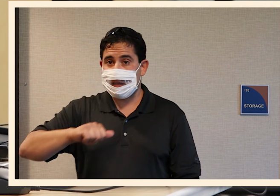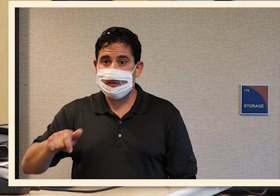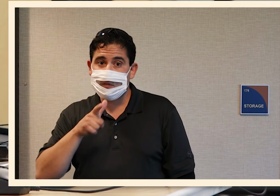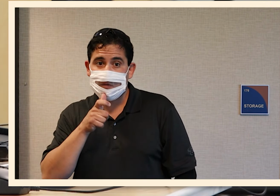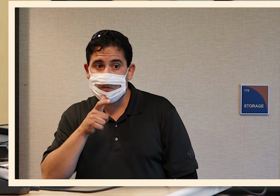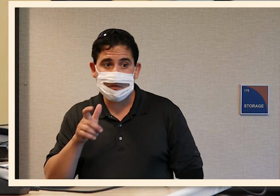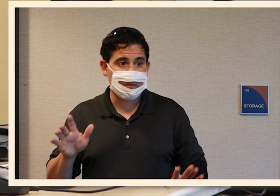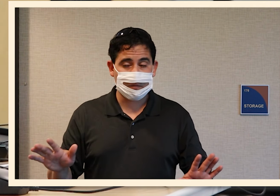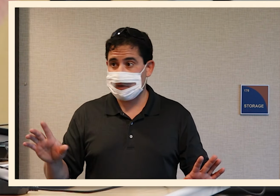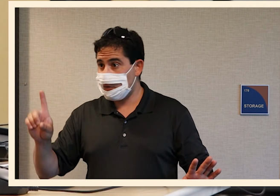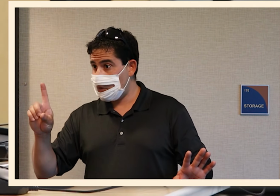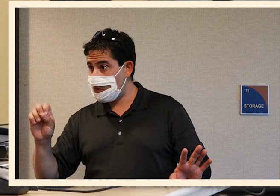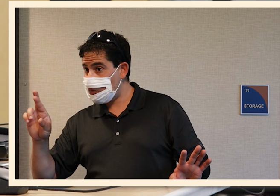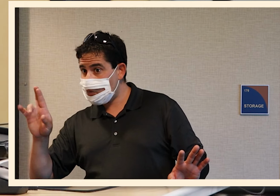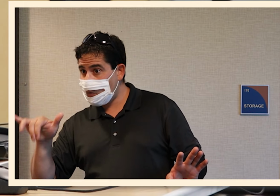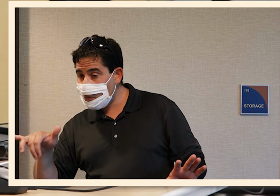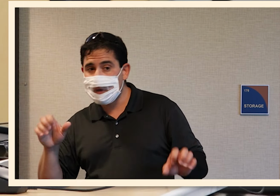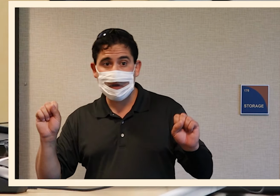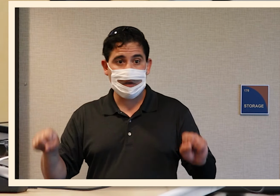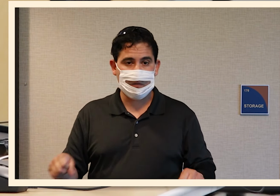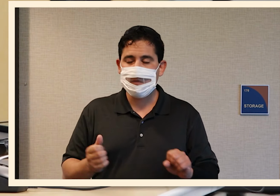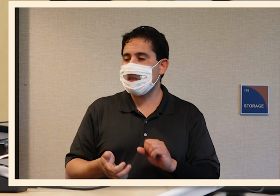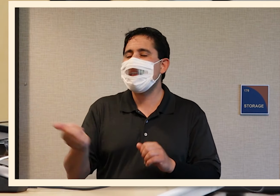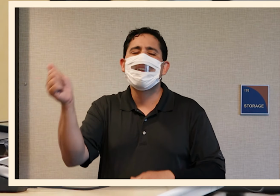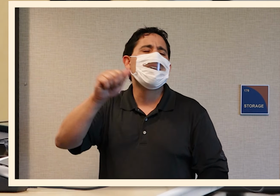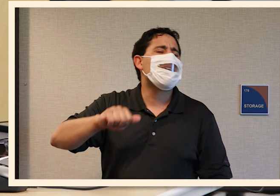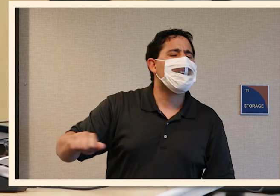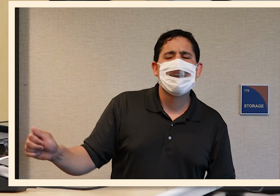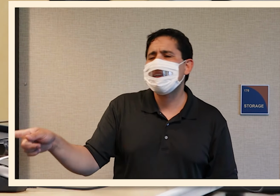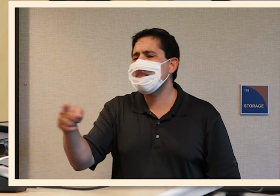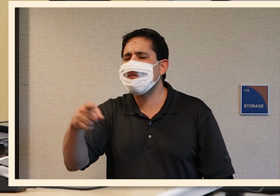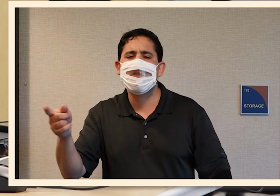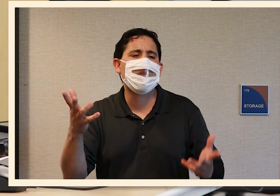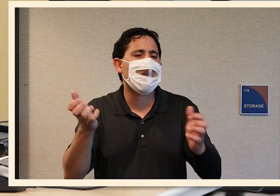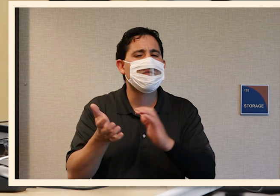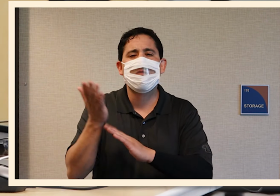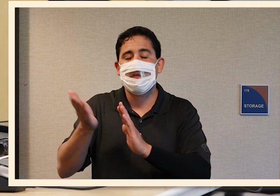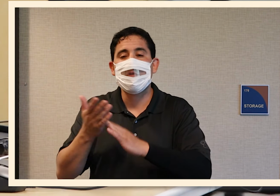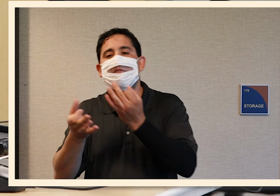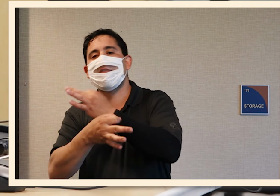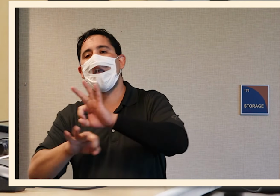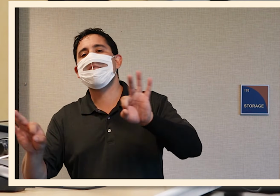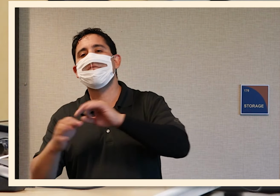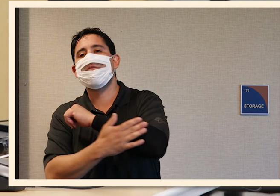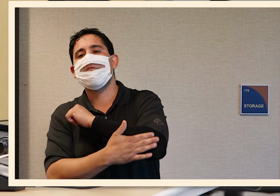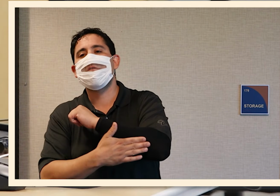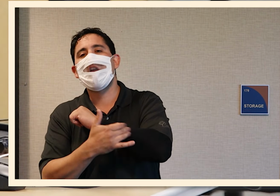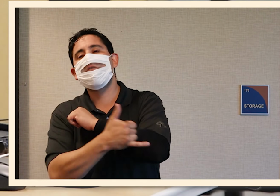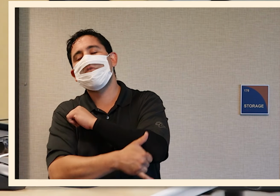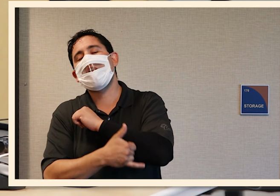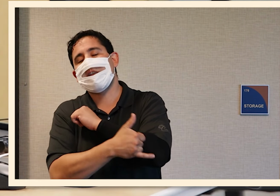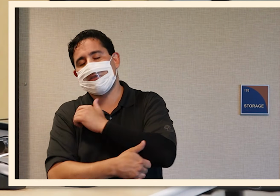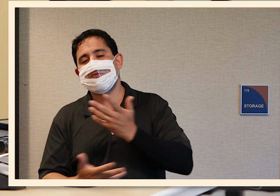there duly can run. Anybody can run. That's right. It's a free country. Okay.